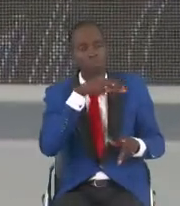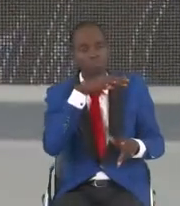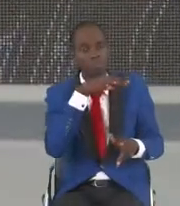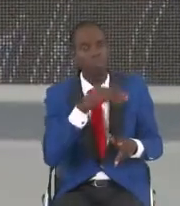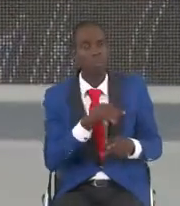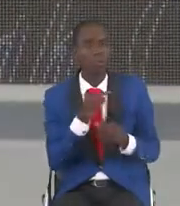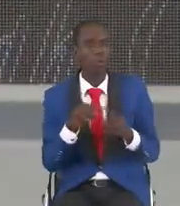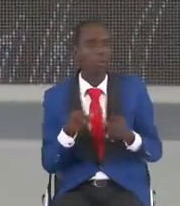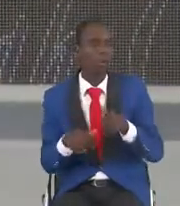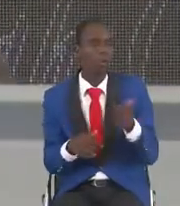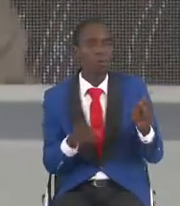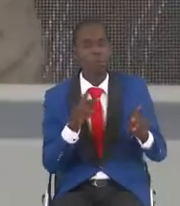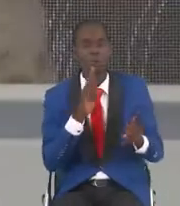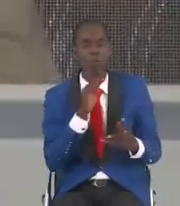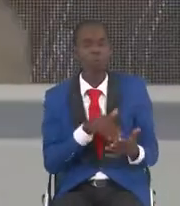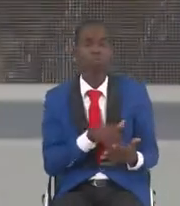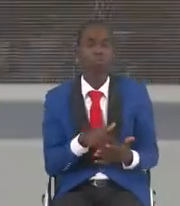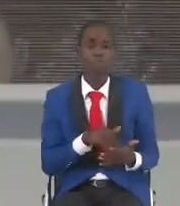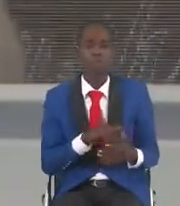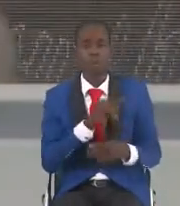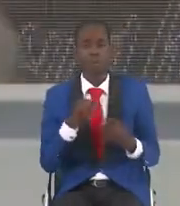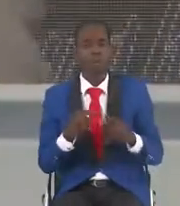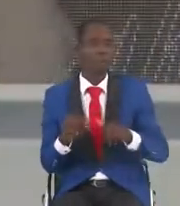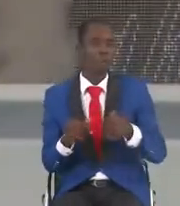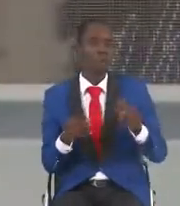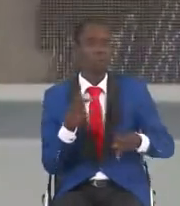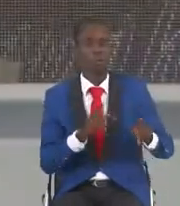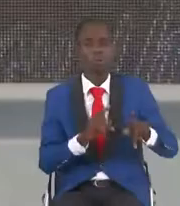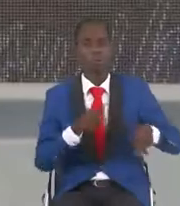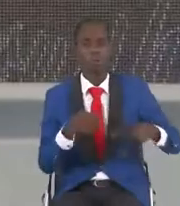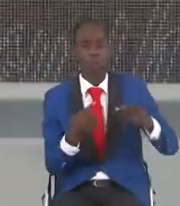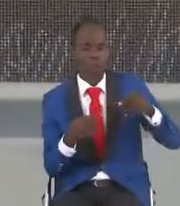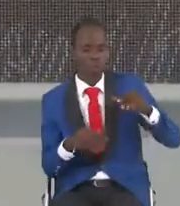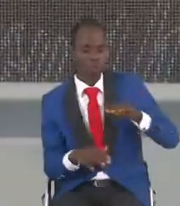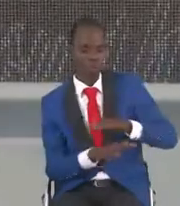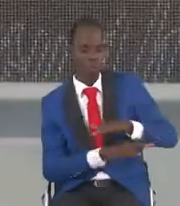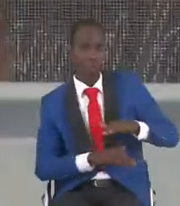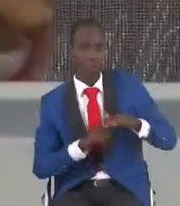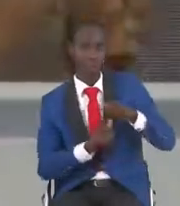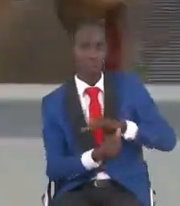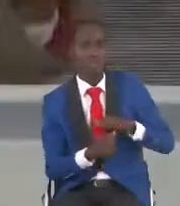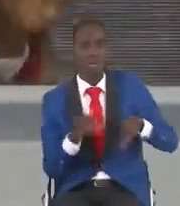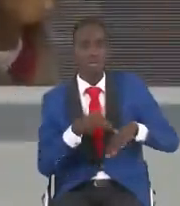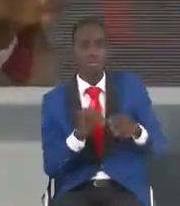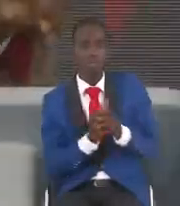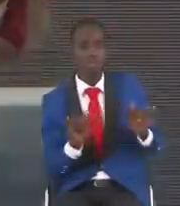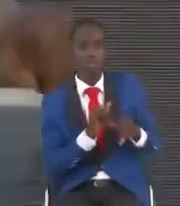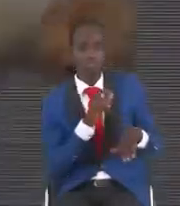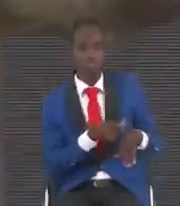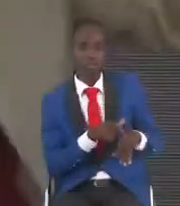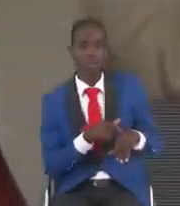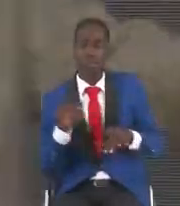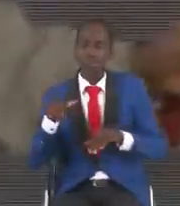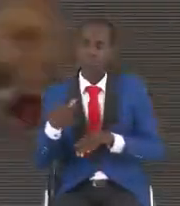people are weakened, and when other people go under, at that same time, just look at the